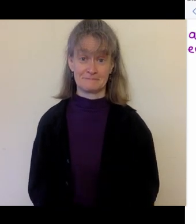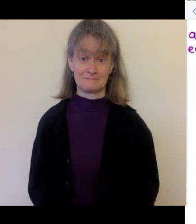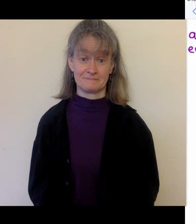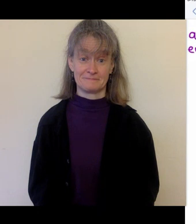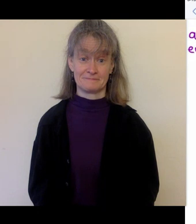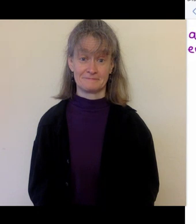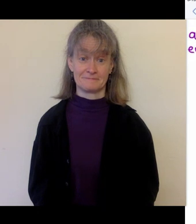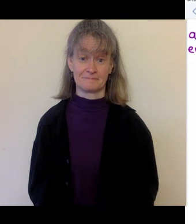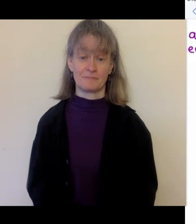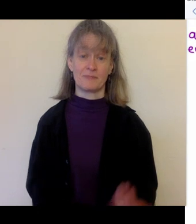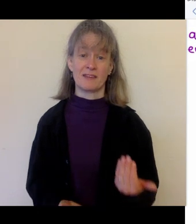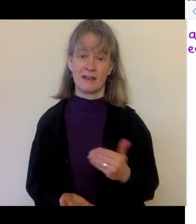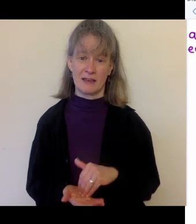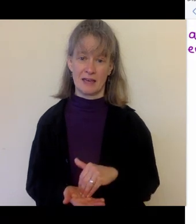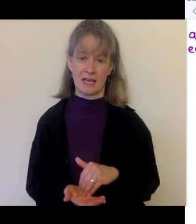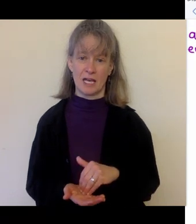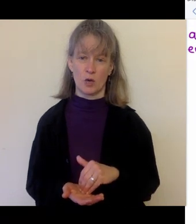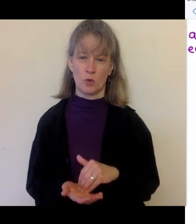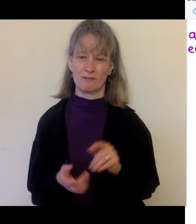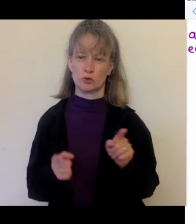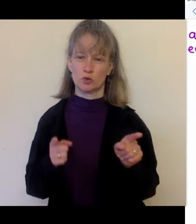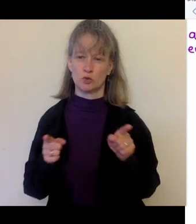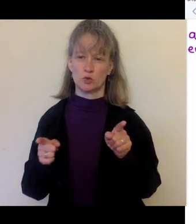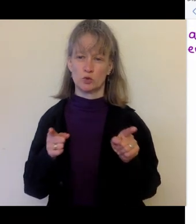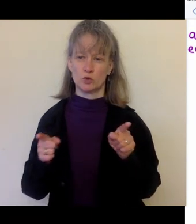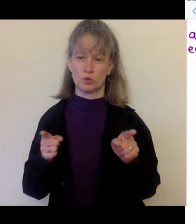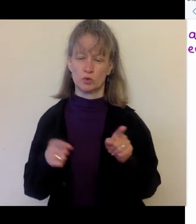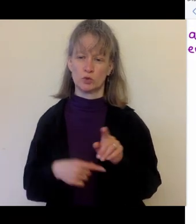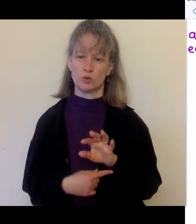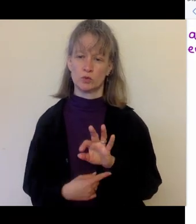again, we're going to have our two factors.